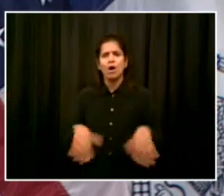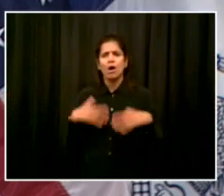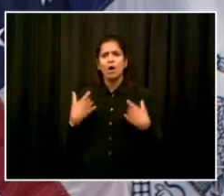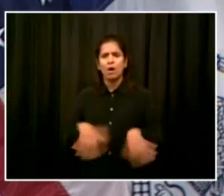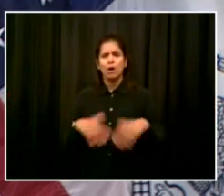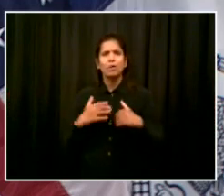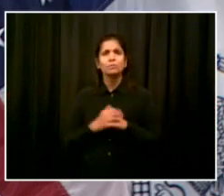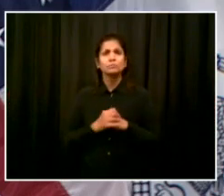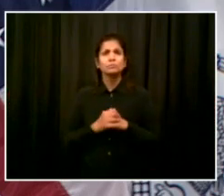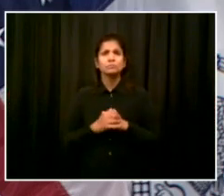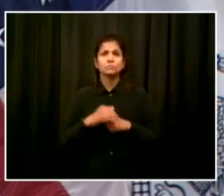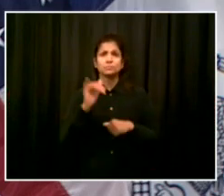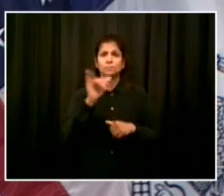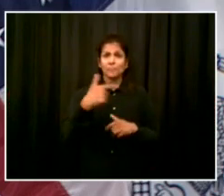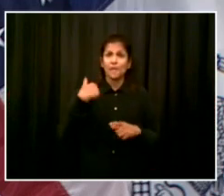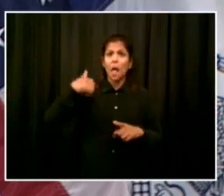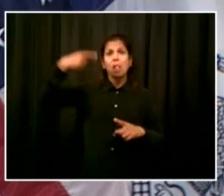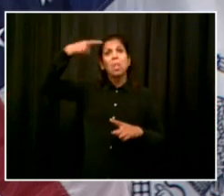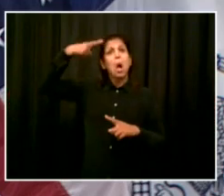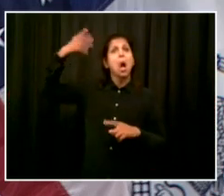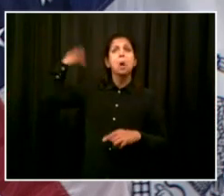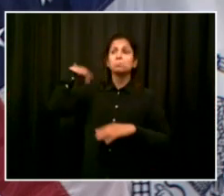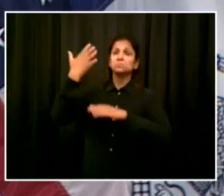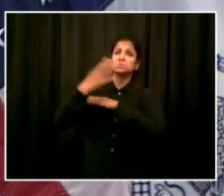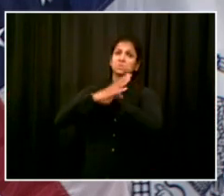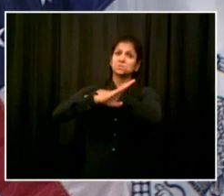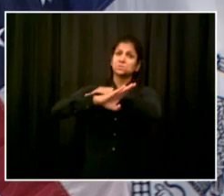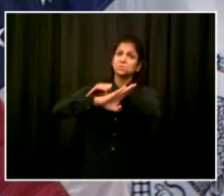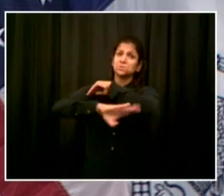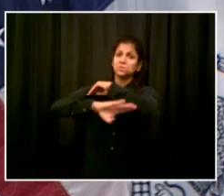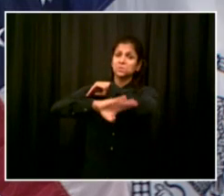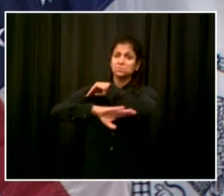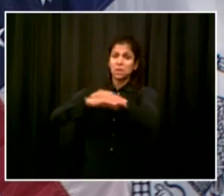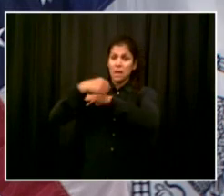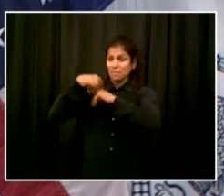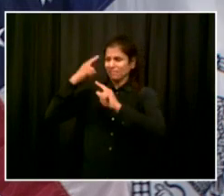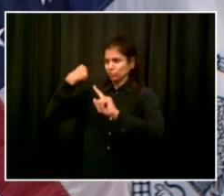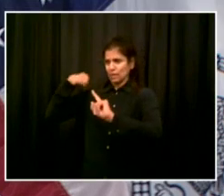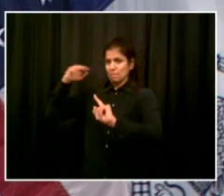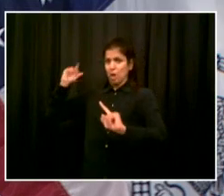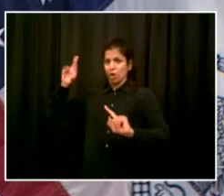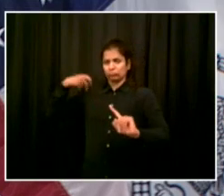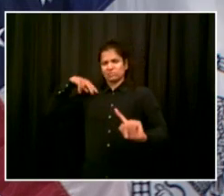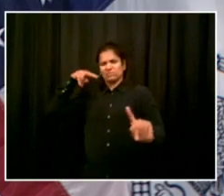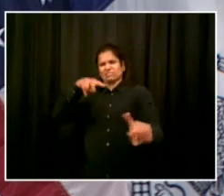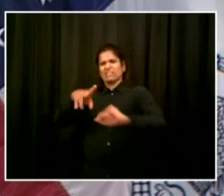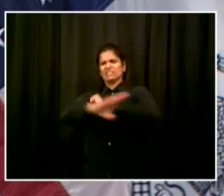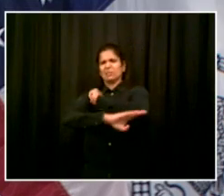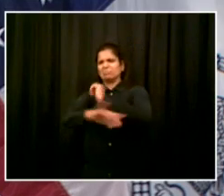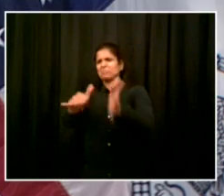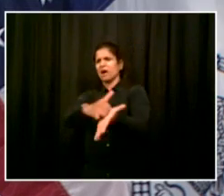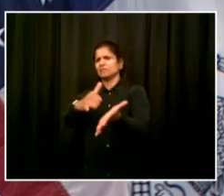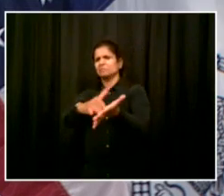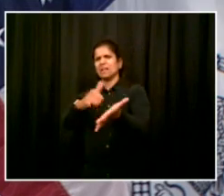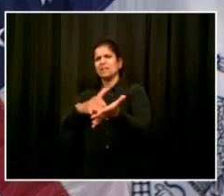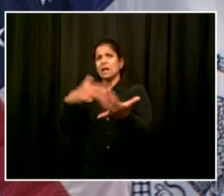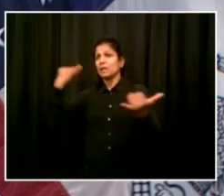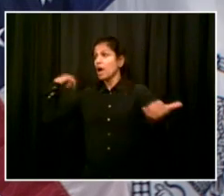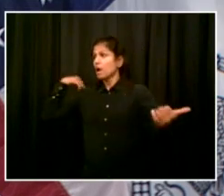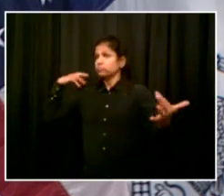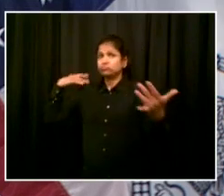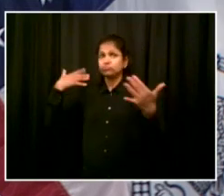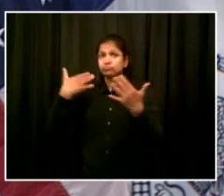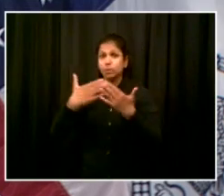it. Now, because the city of New York has been so successful in fighting back this disease, I'm hopeful that in